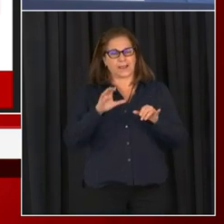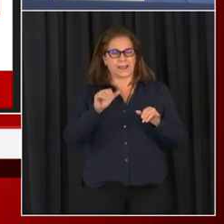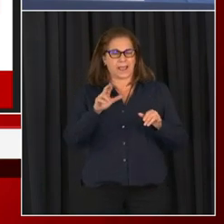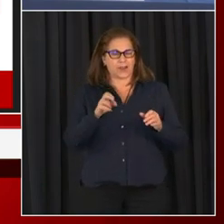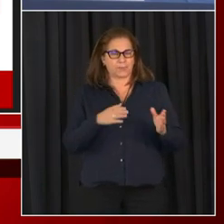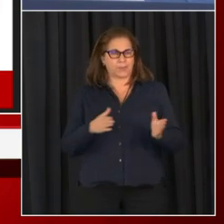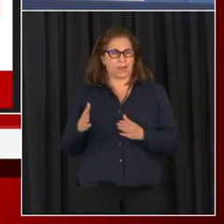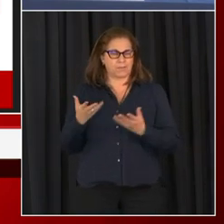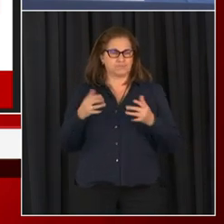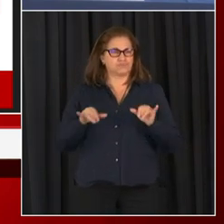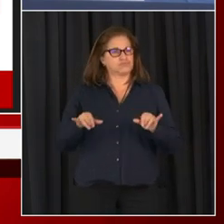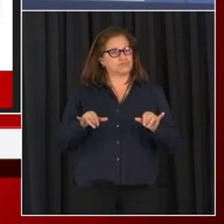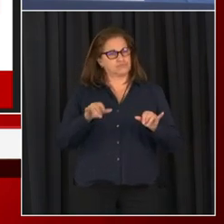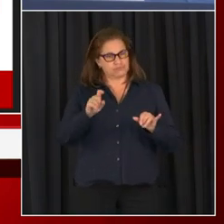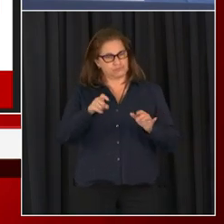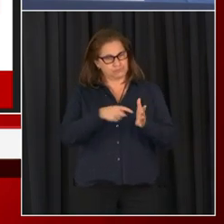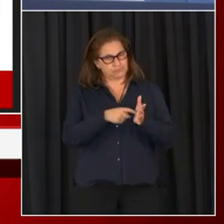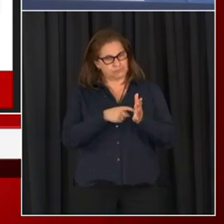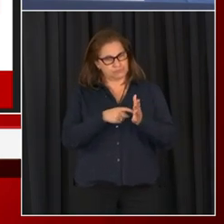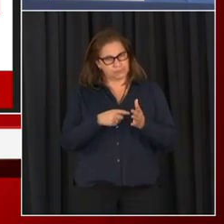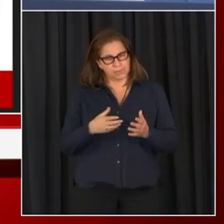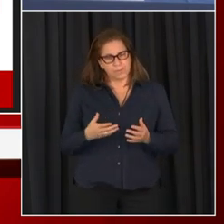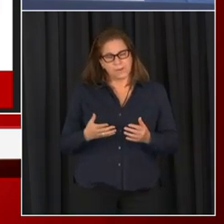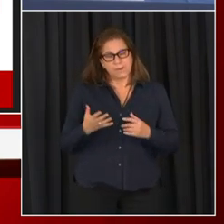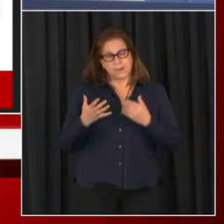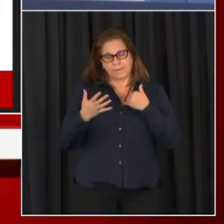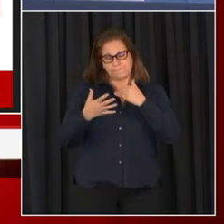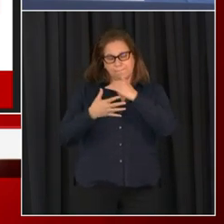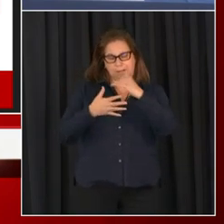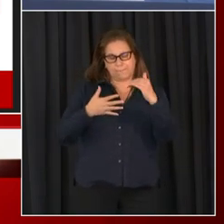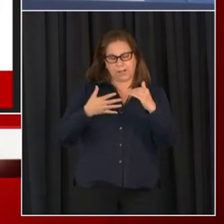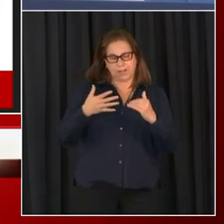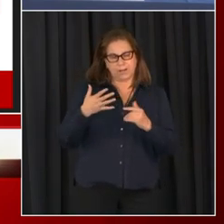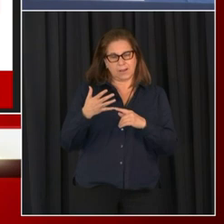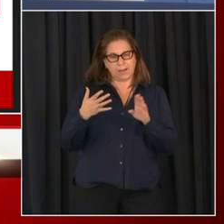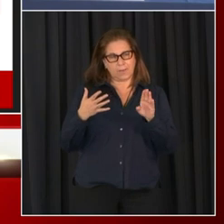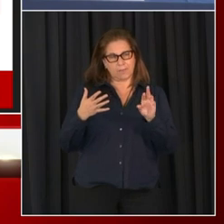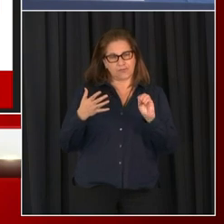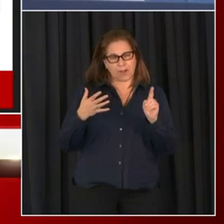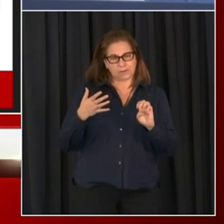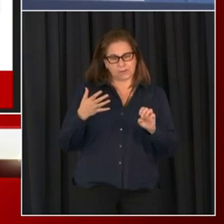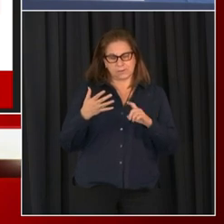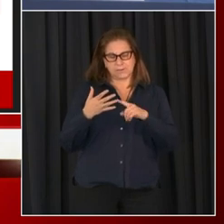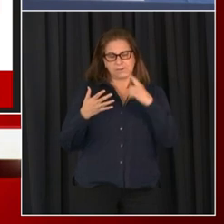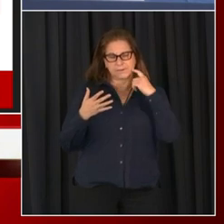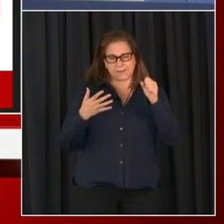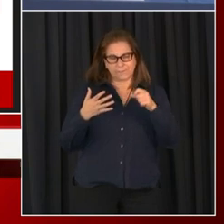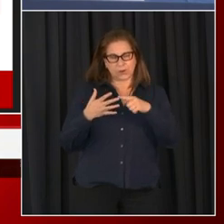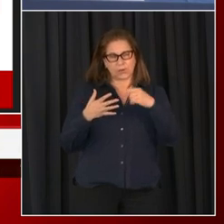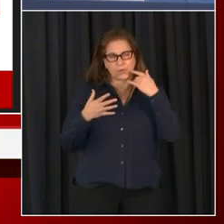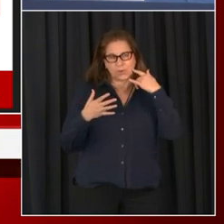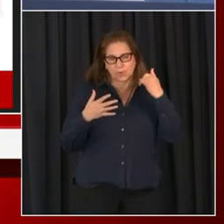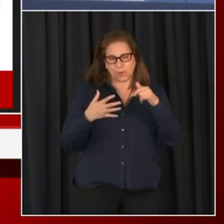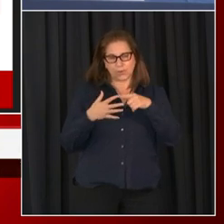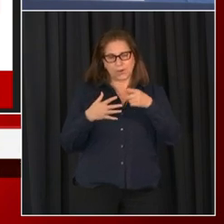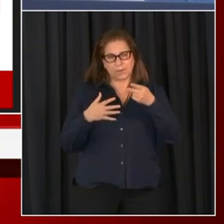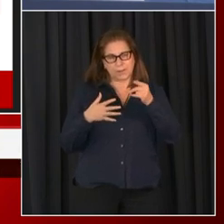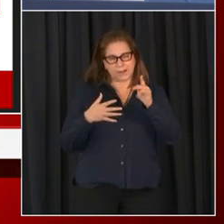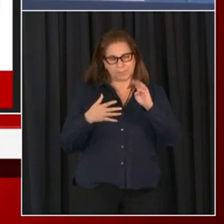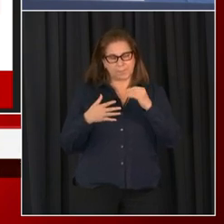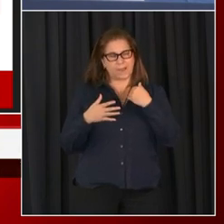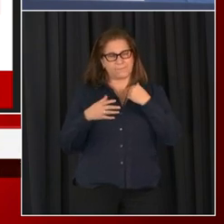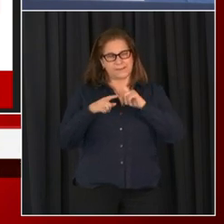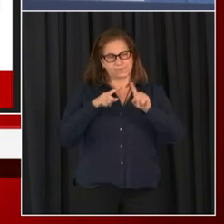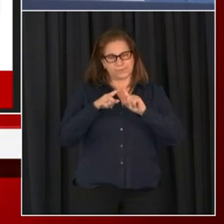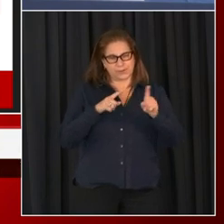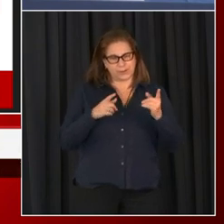premiums, silver, gold, and platinum standard plans have services covered without deductibles. And if